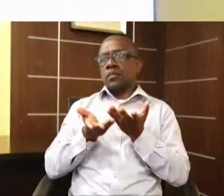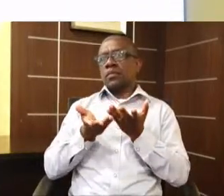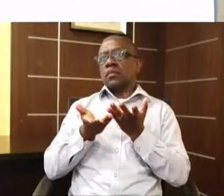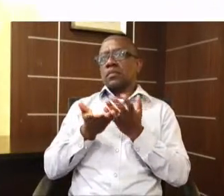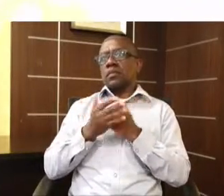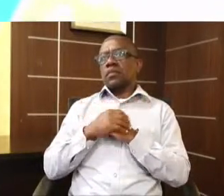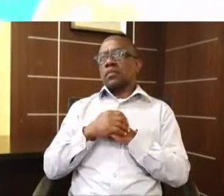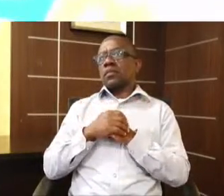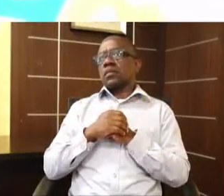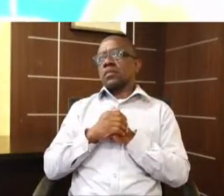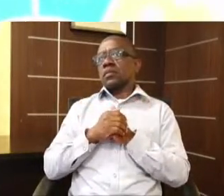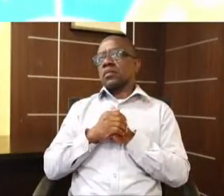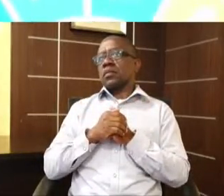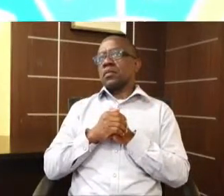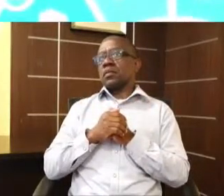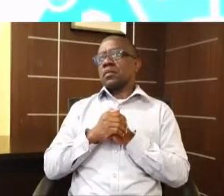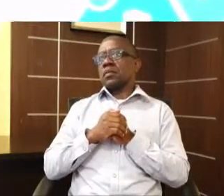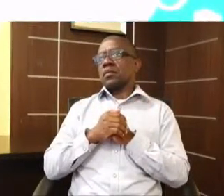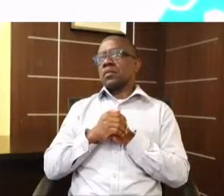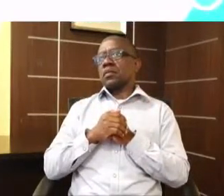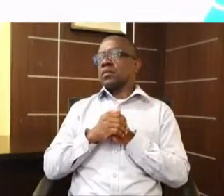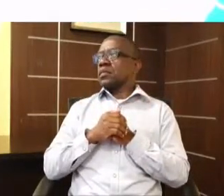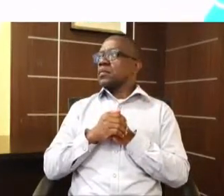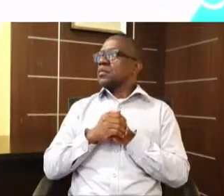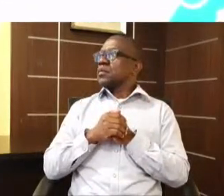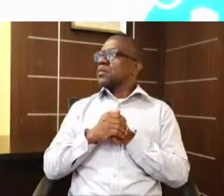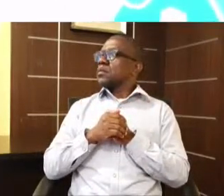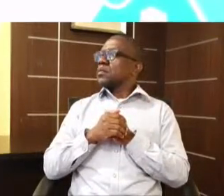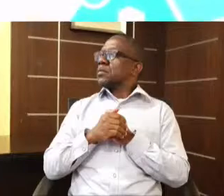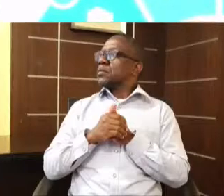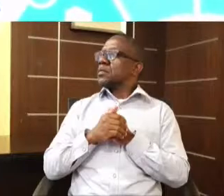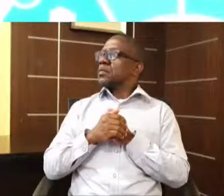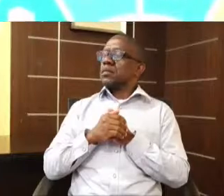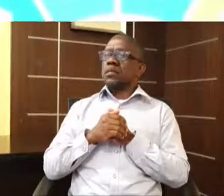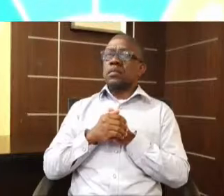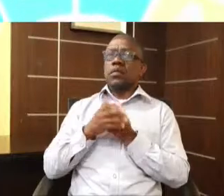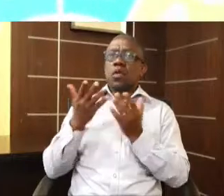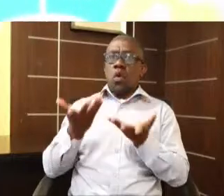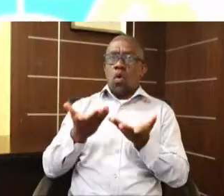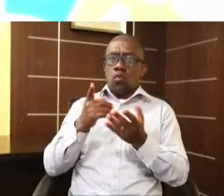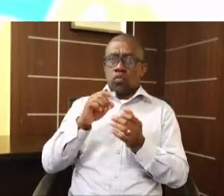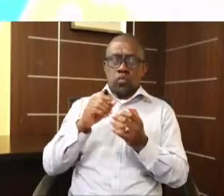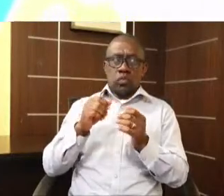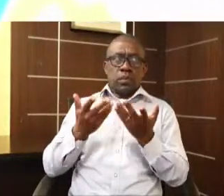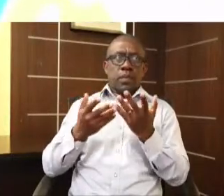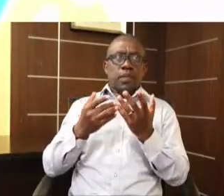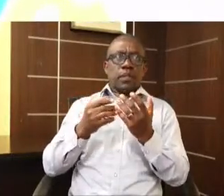Well, let's say, okay, let me make it a little bit harder. You have been raped.